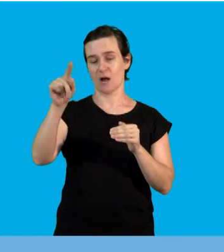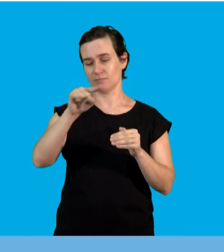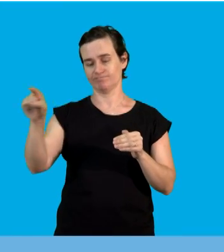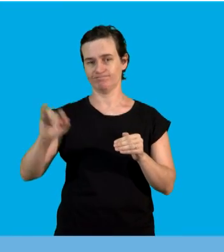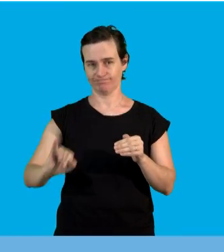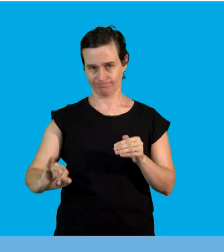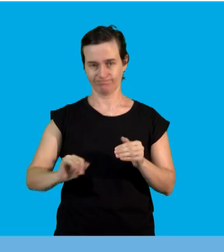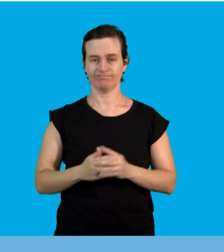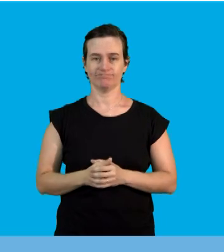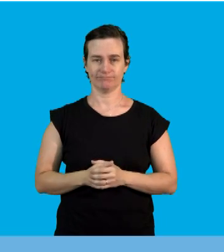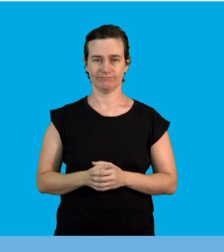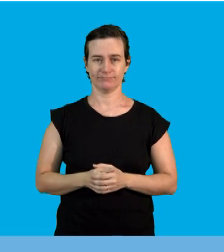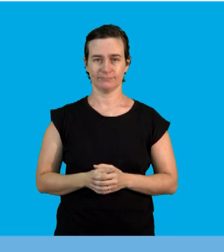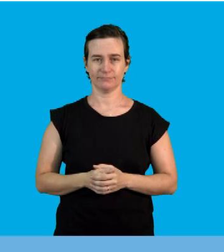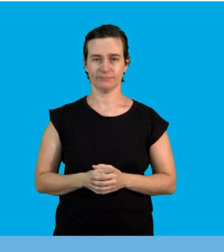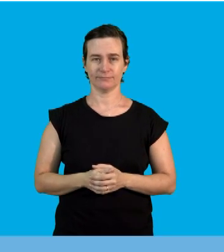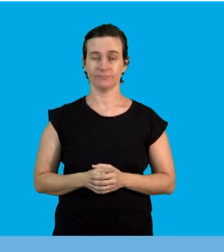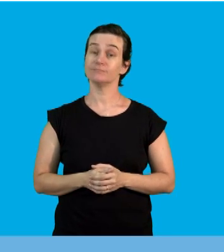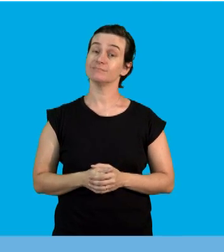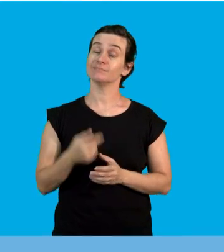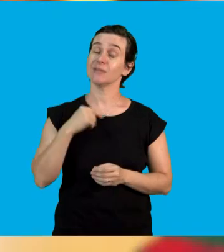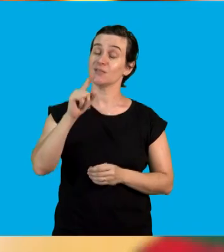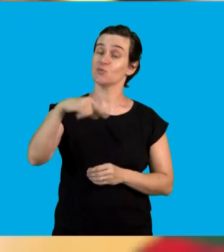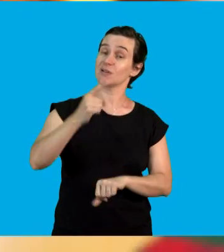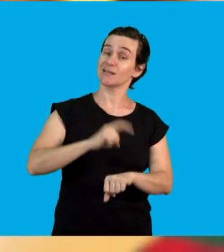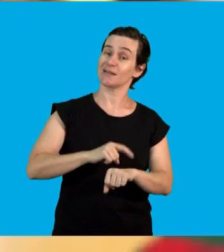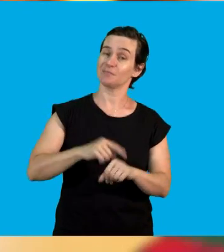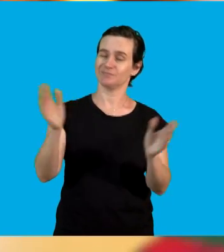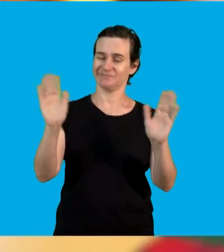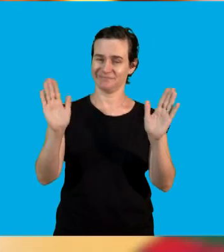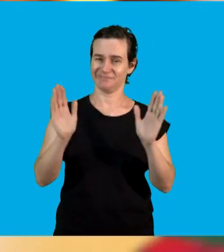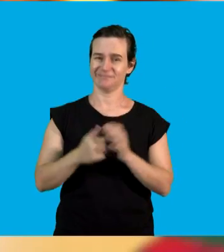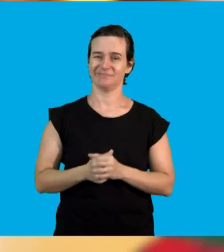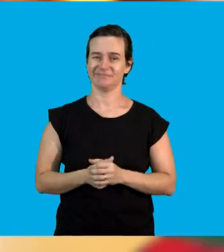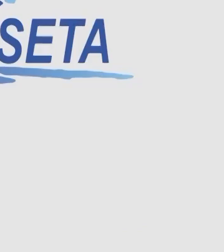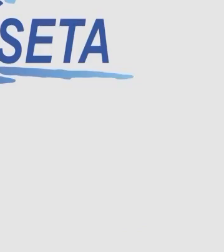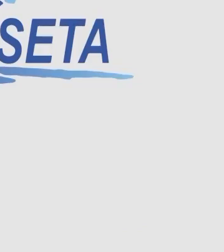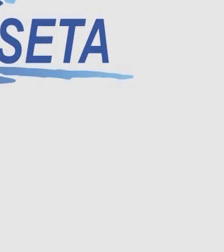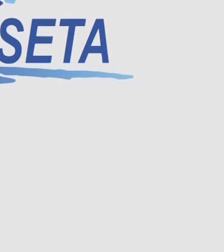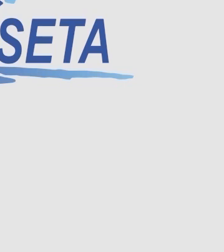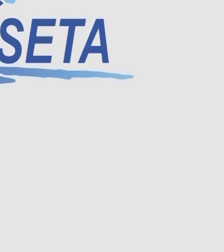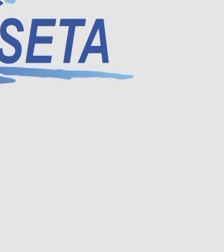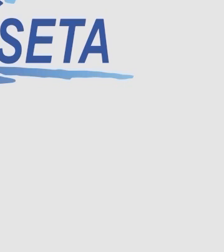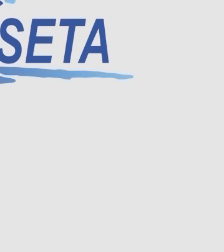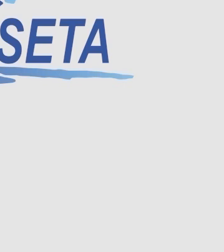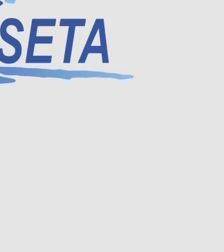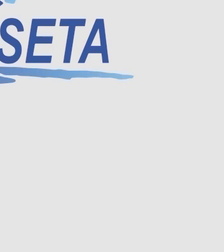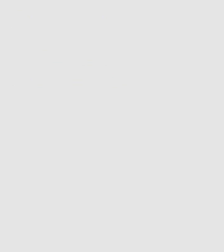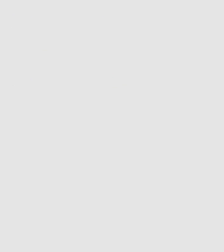to R is equals to V over I. And until I see you next time, goodbye.